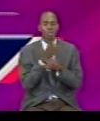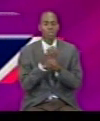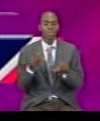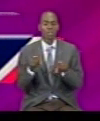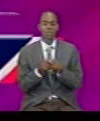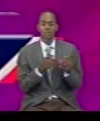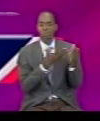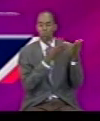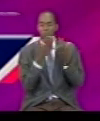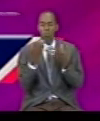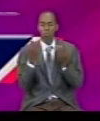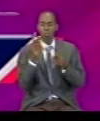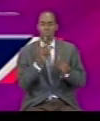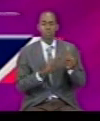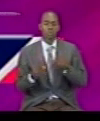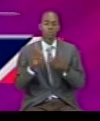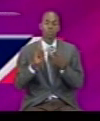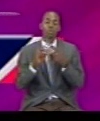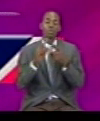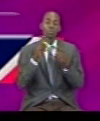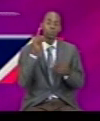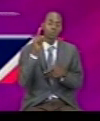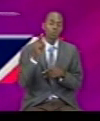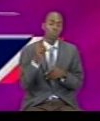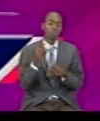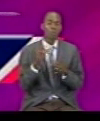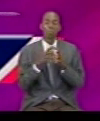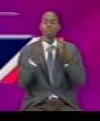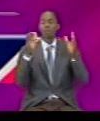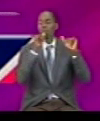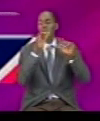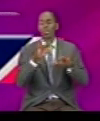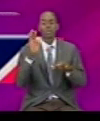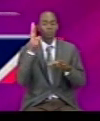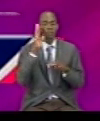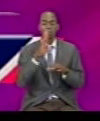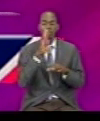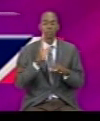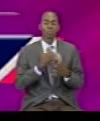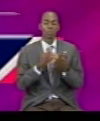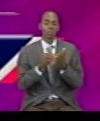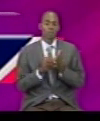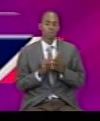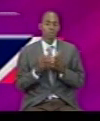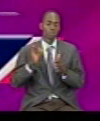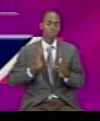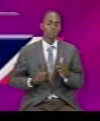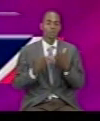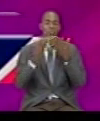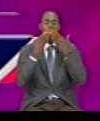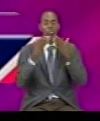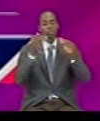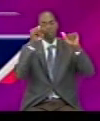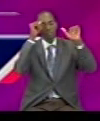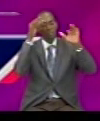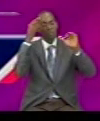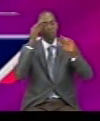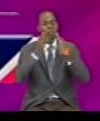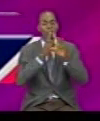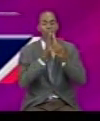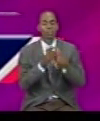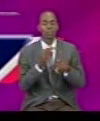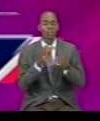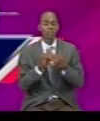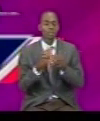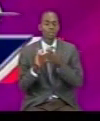our faith unto heaven. Abundant blessings will be our portion. Thank you, Lord, because we know you have answered. In Jesus'